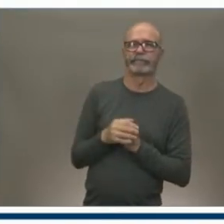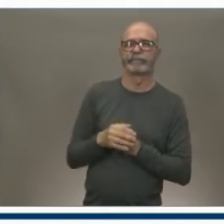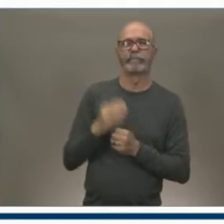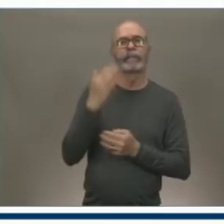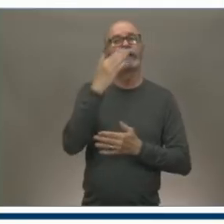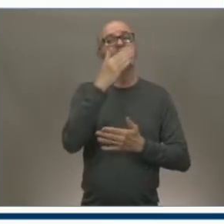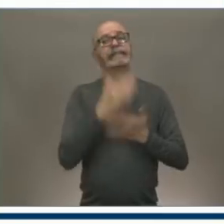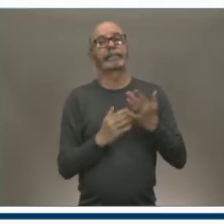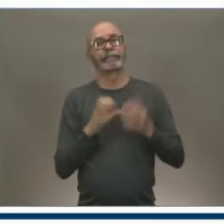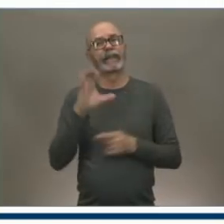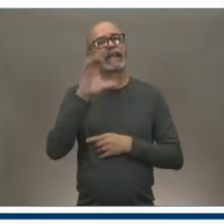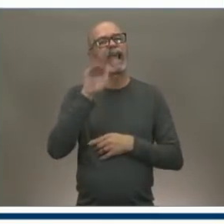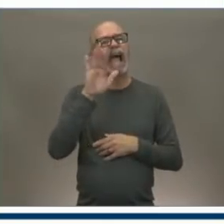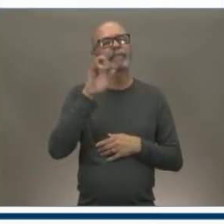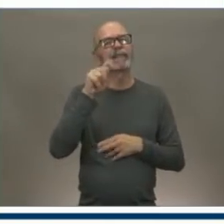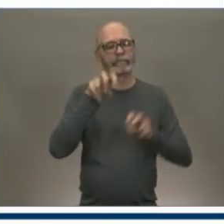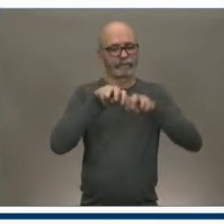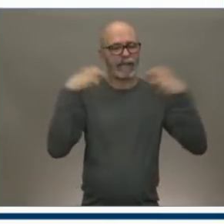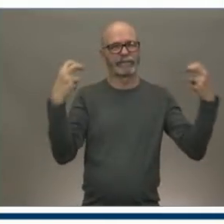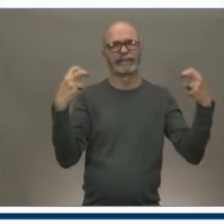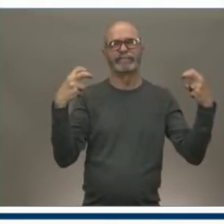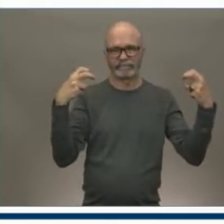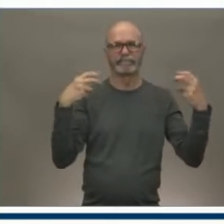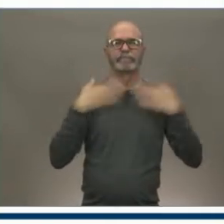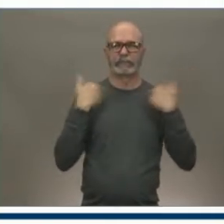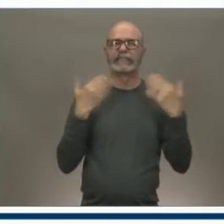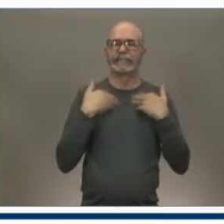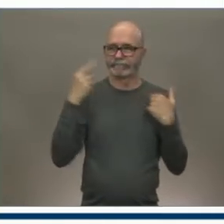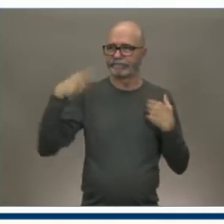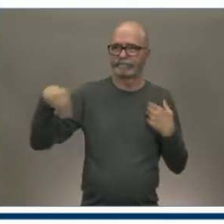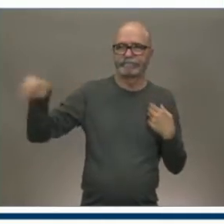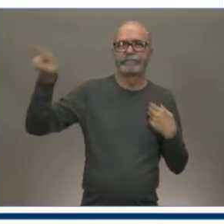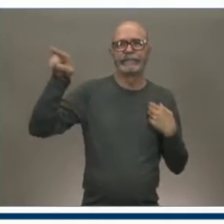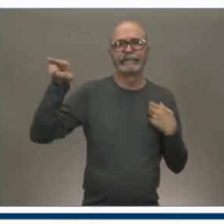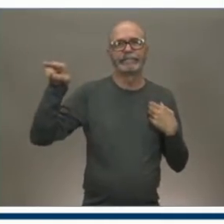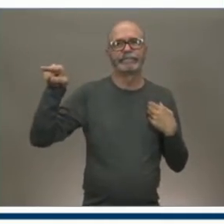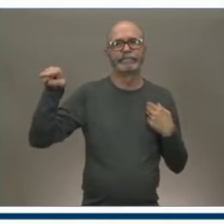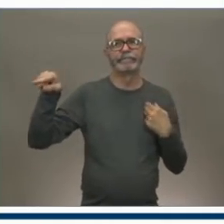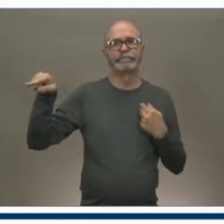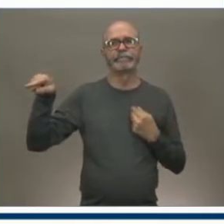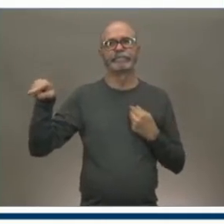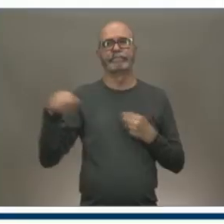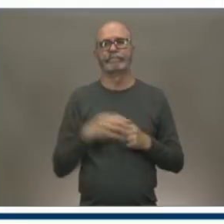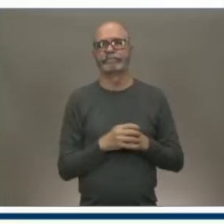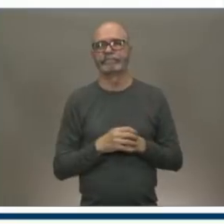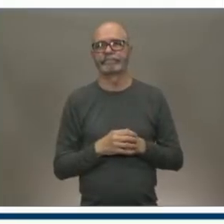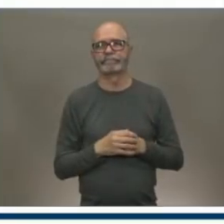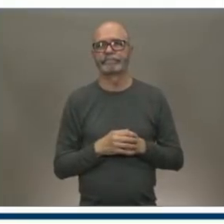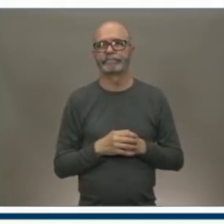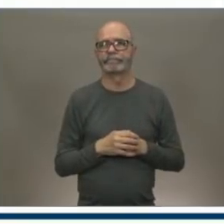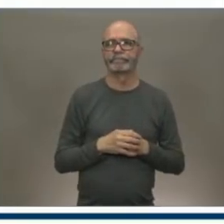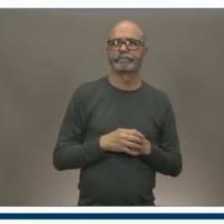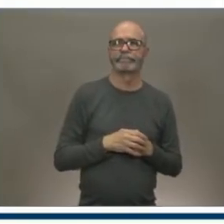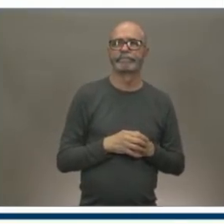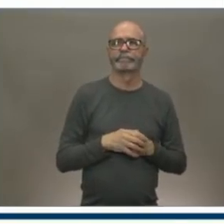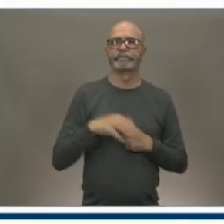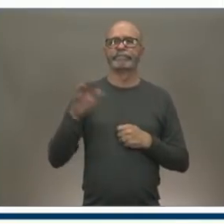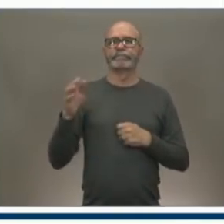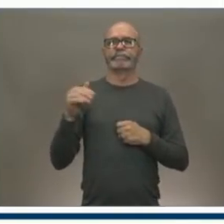ministers have also decided that they will not be reoffering in the upcoming election